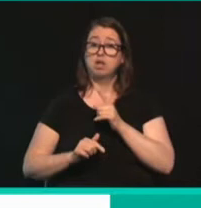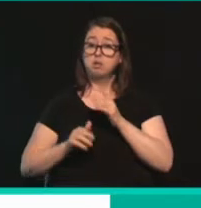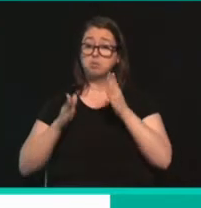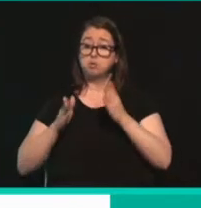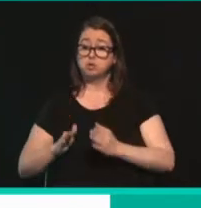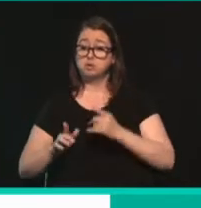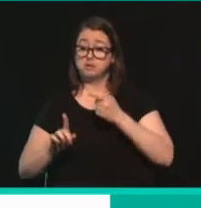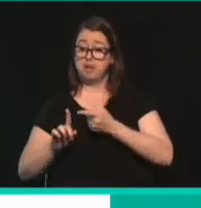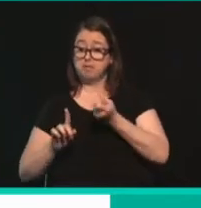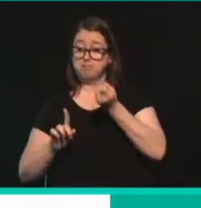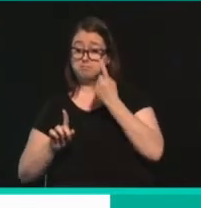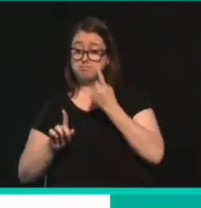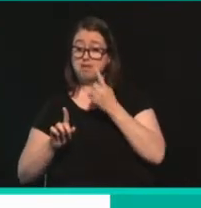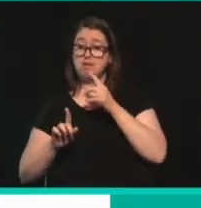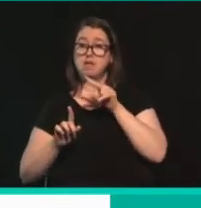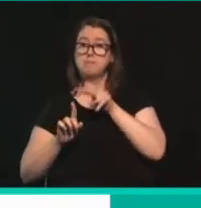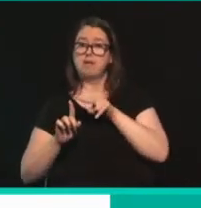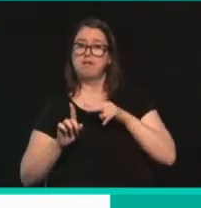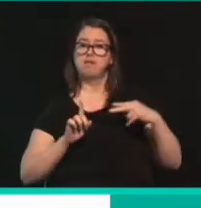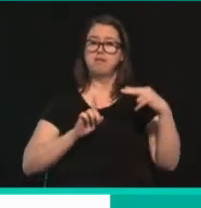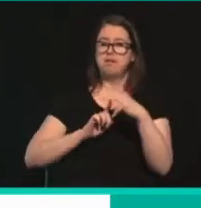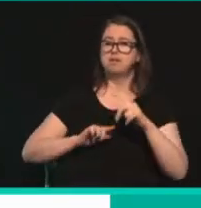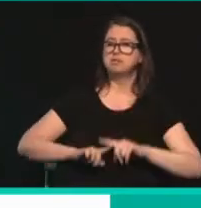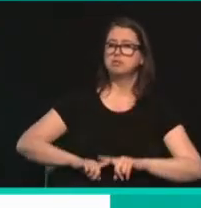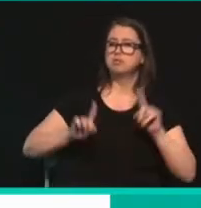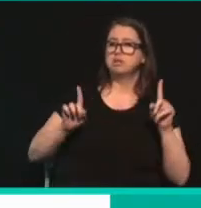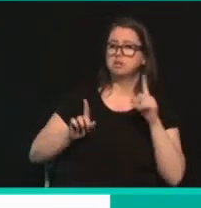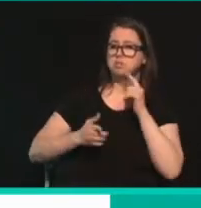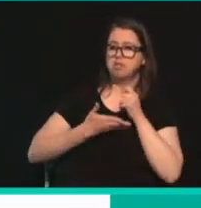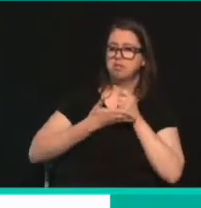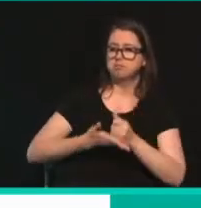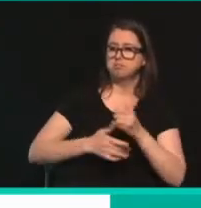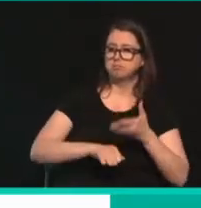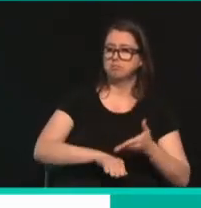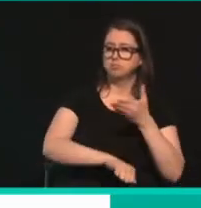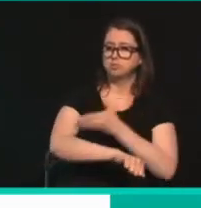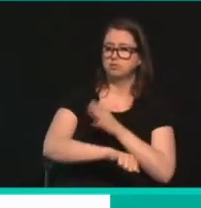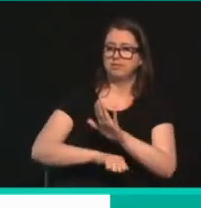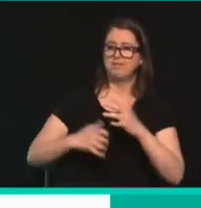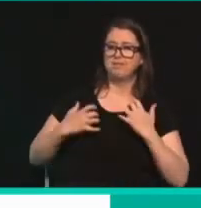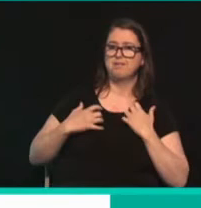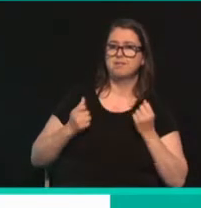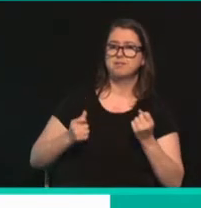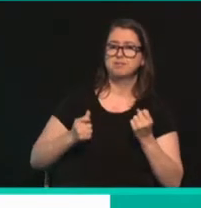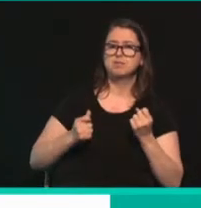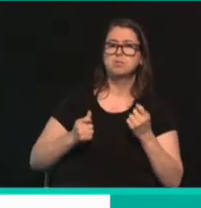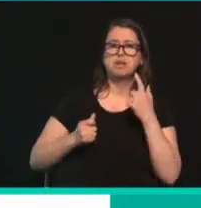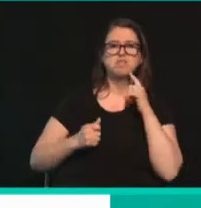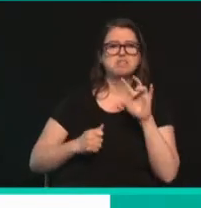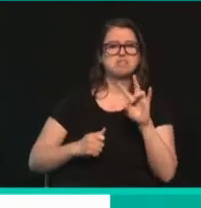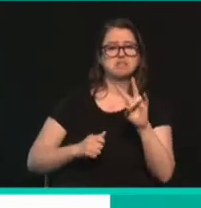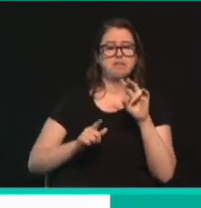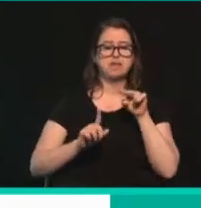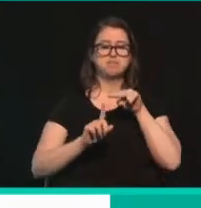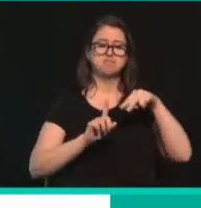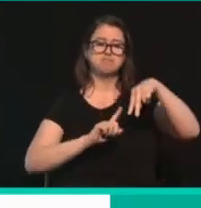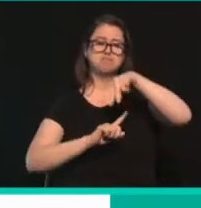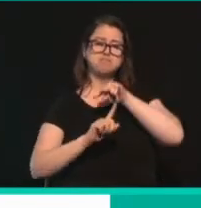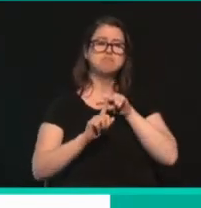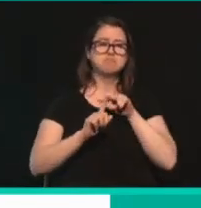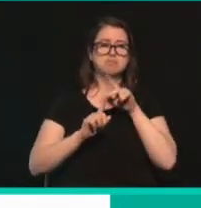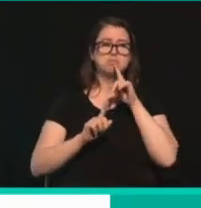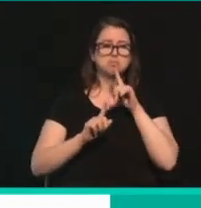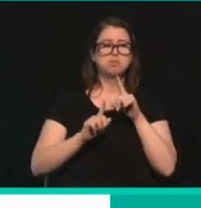to another aspect to improve their whole person health. So we've got here the 7 dimensions of wellness: the